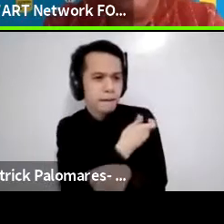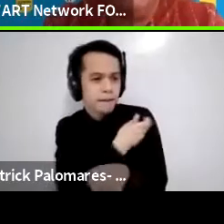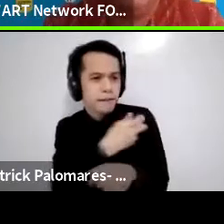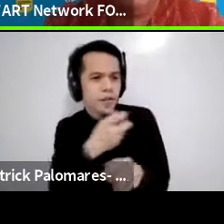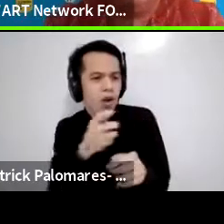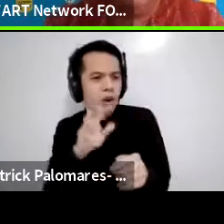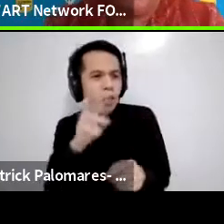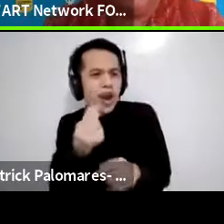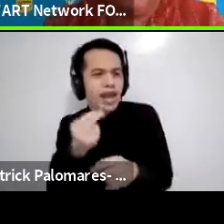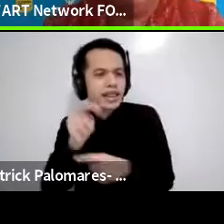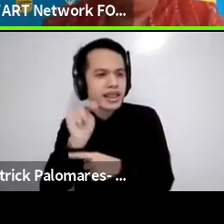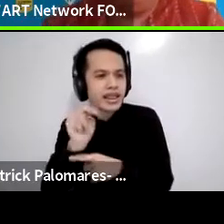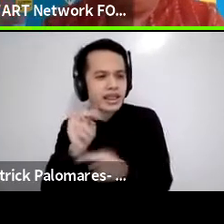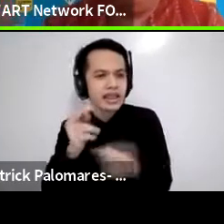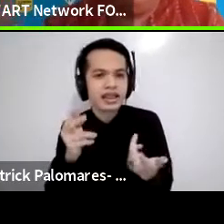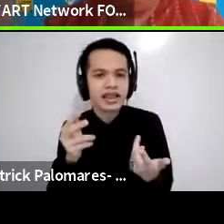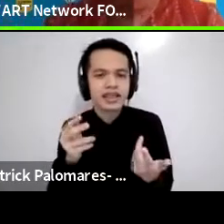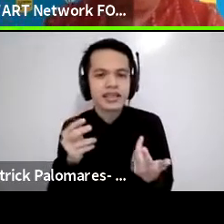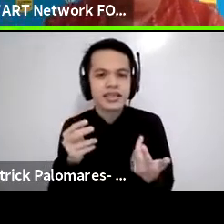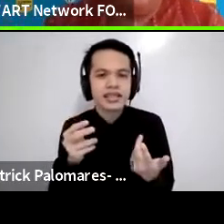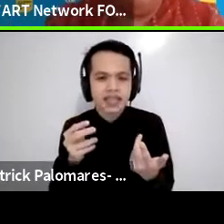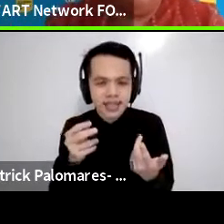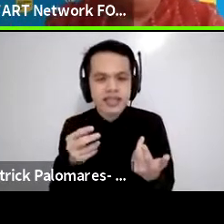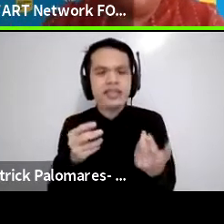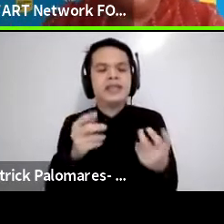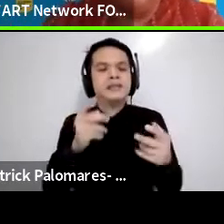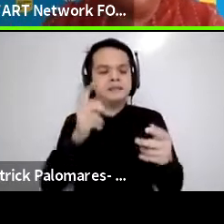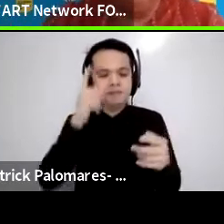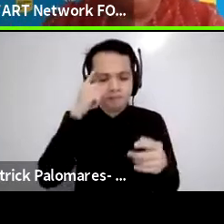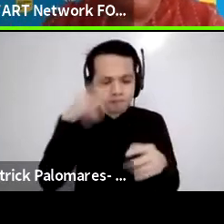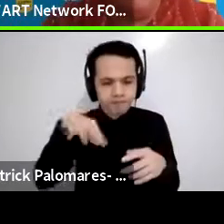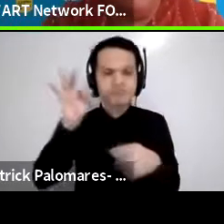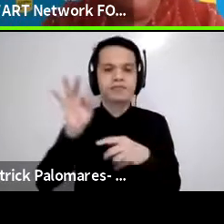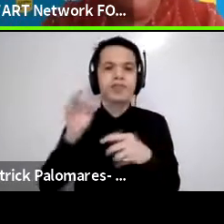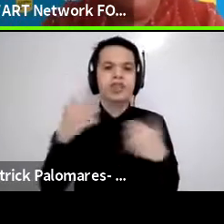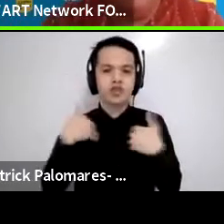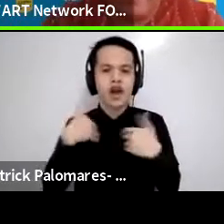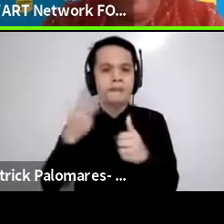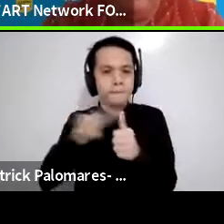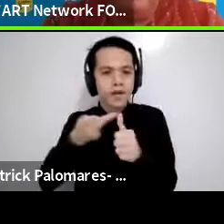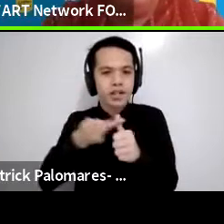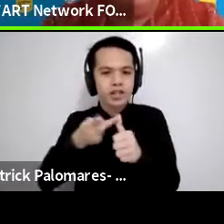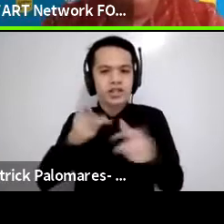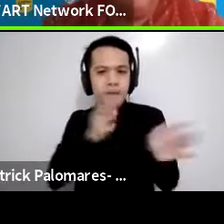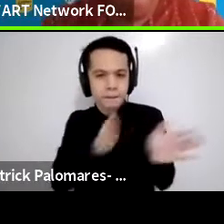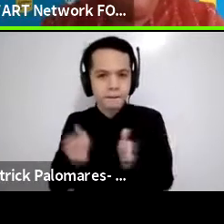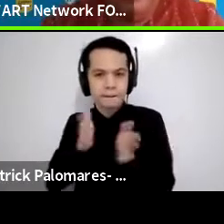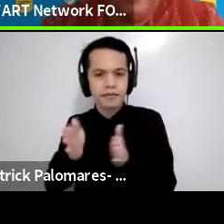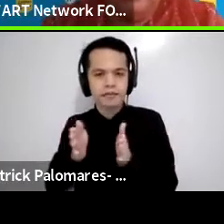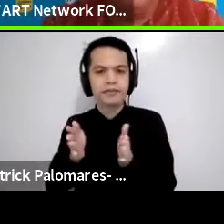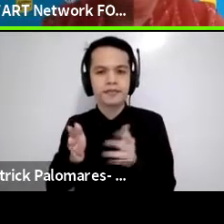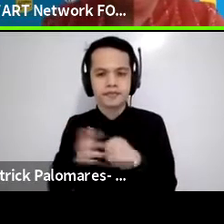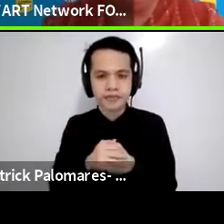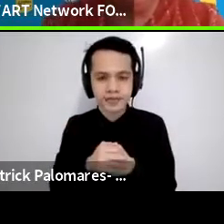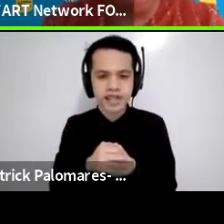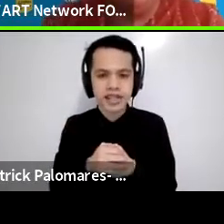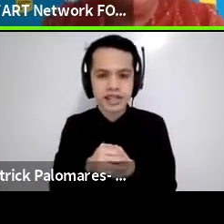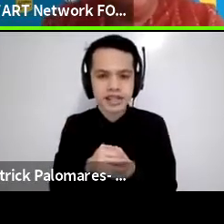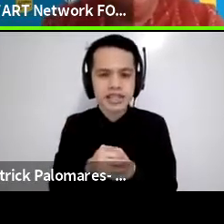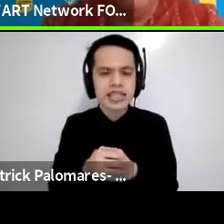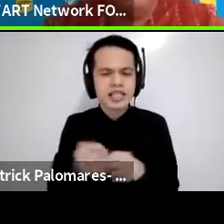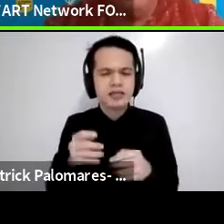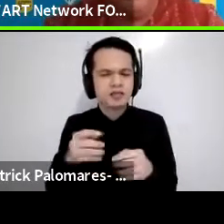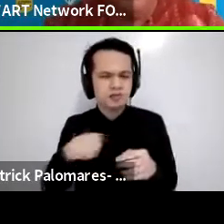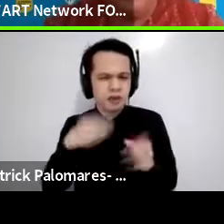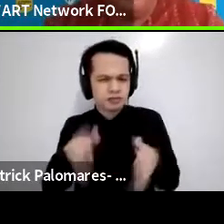needed. So that they came out with a vaccination prioritization plan. I'm saying this as an